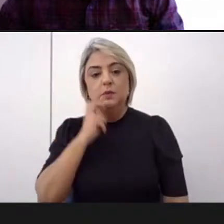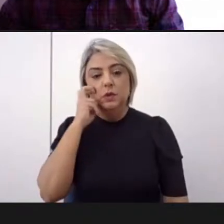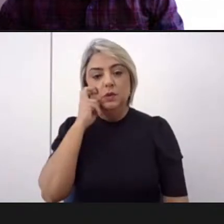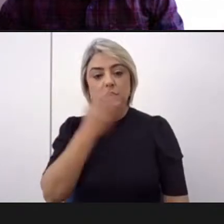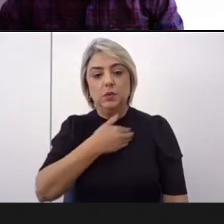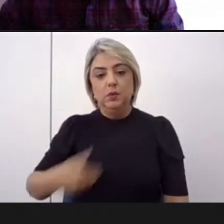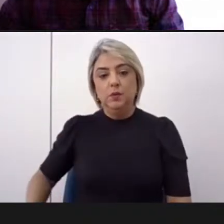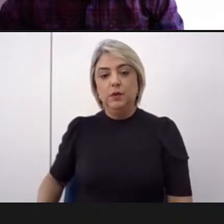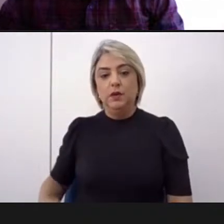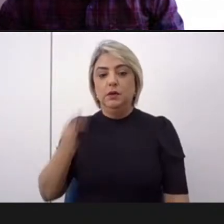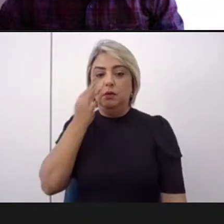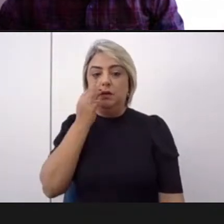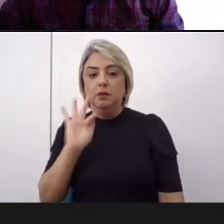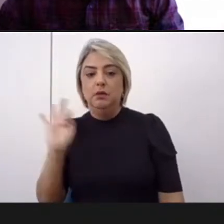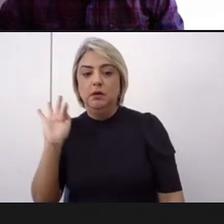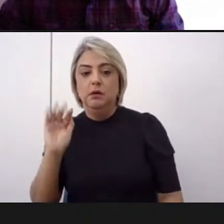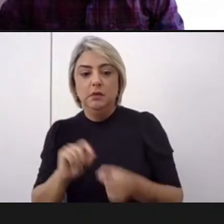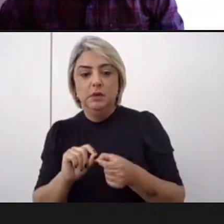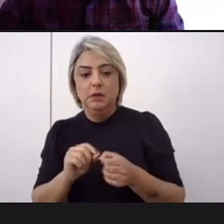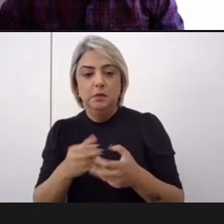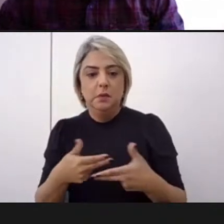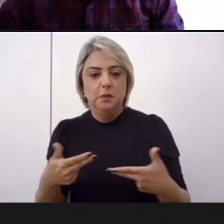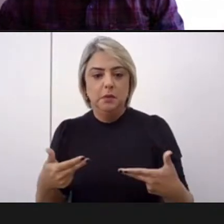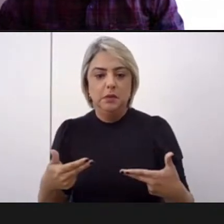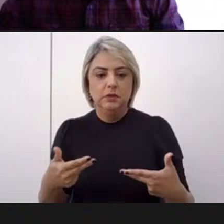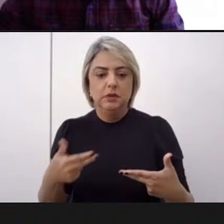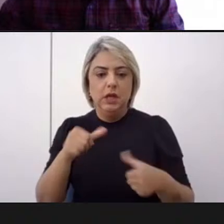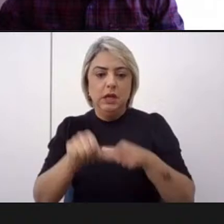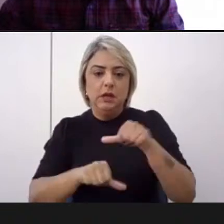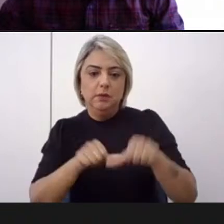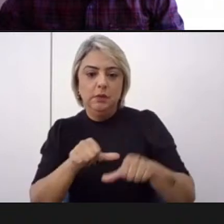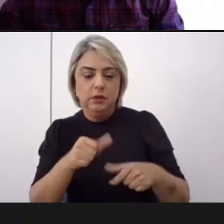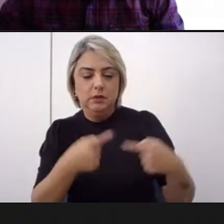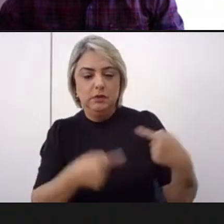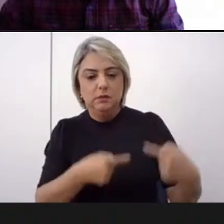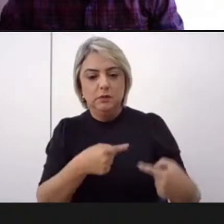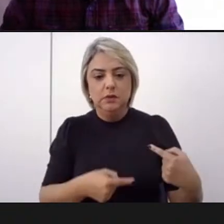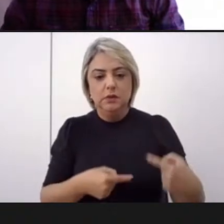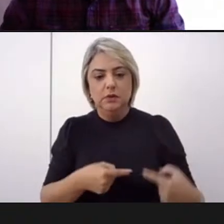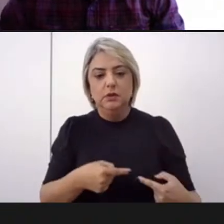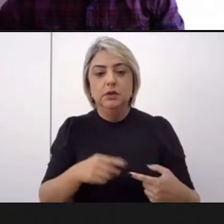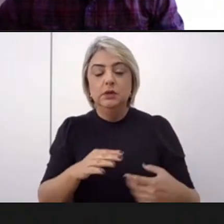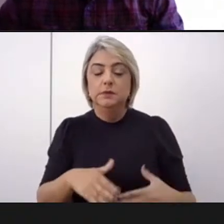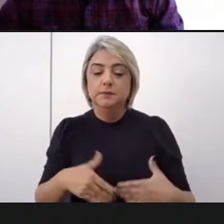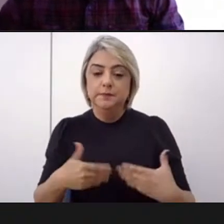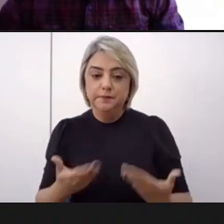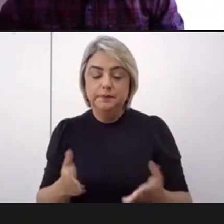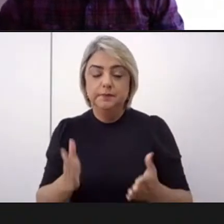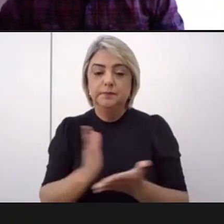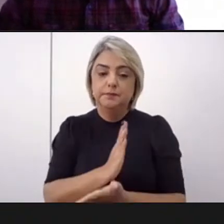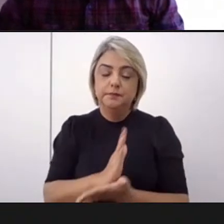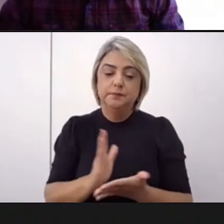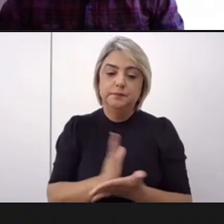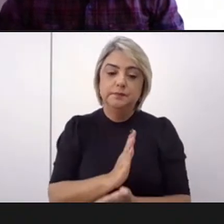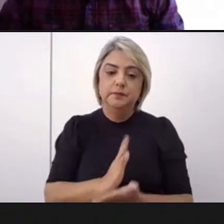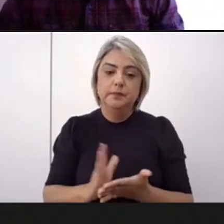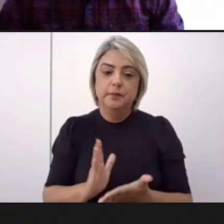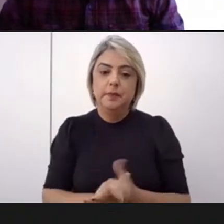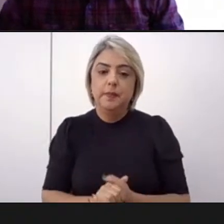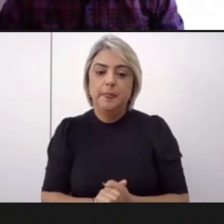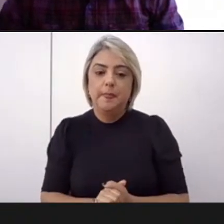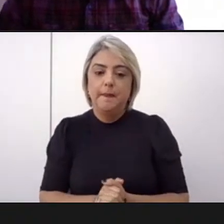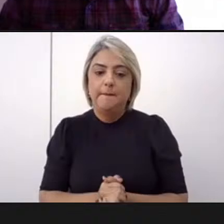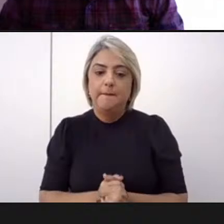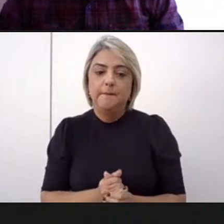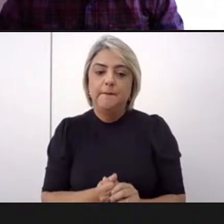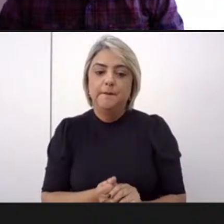policies. Okay, and so it may be the Human Rights Court, the